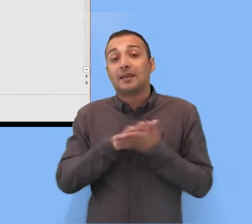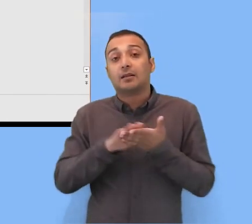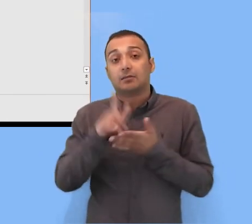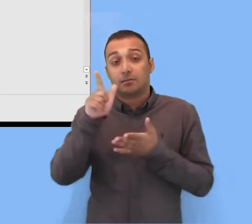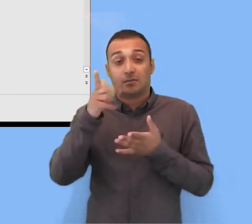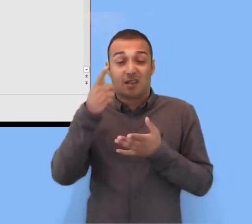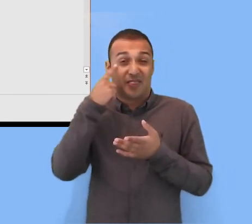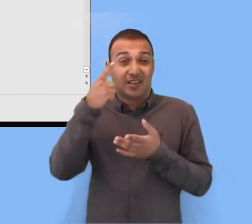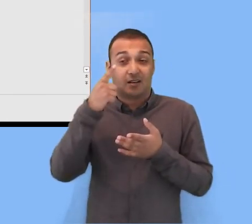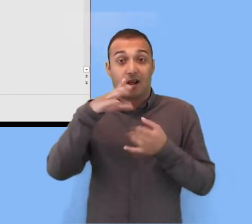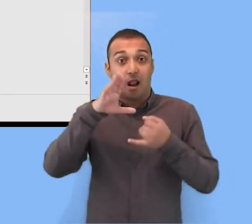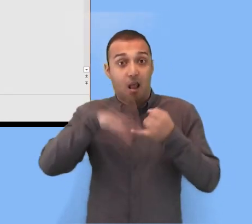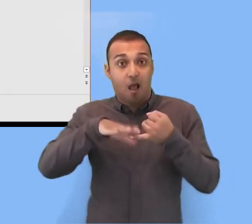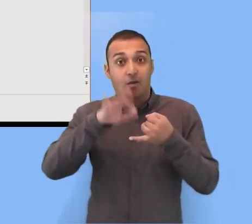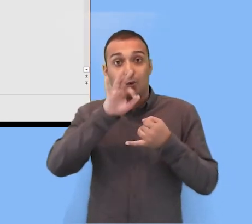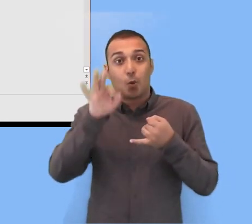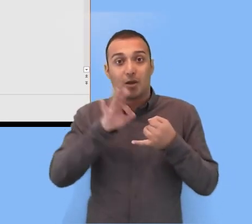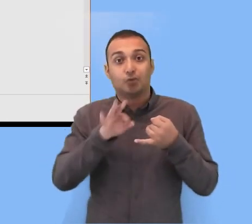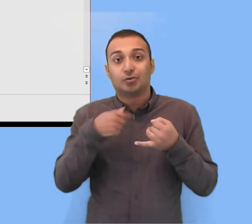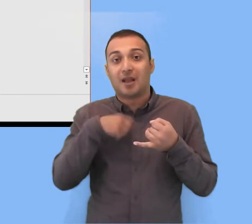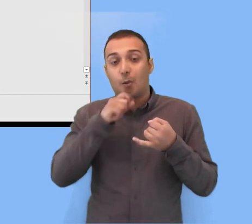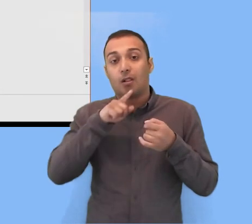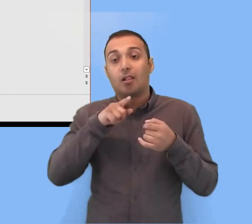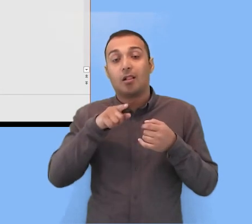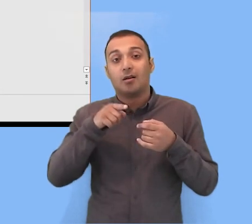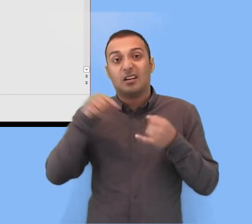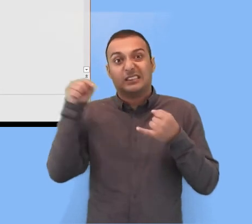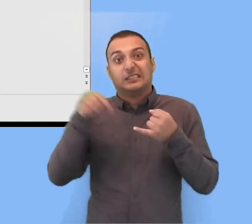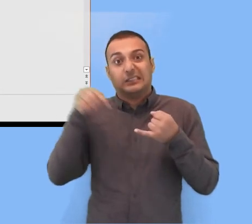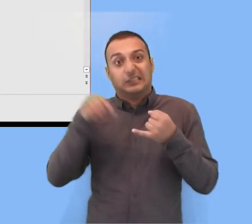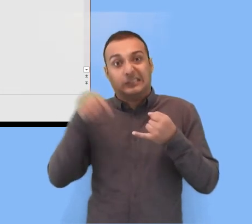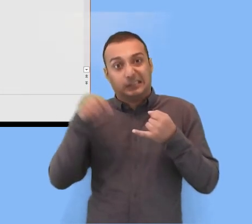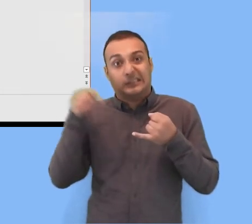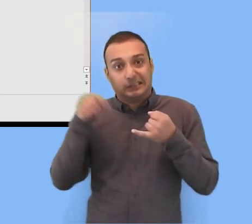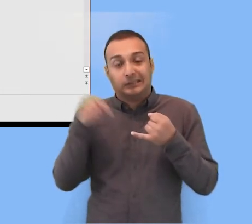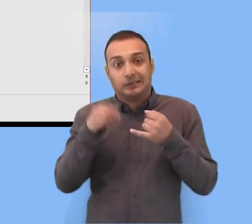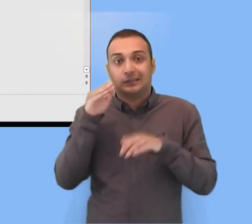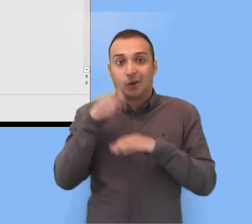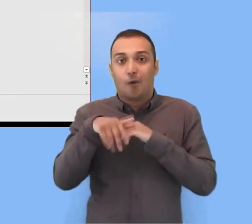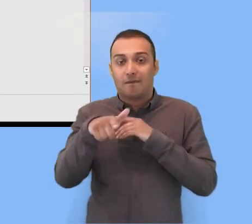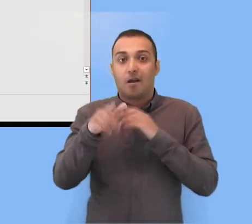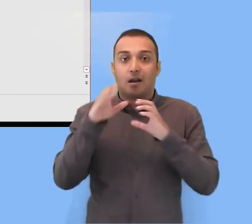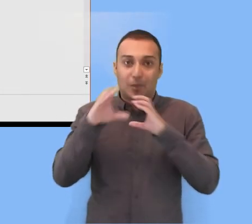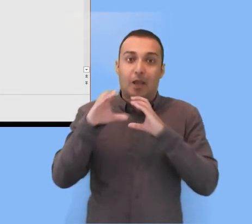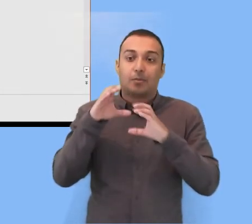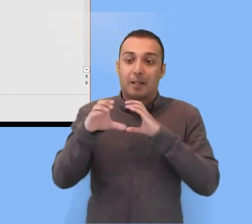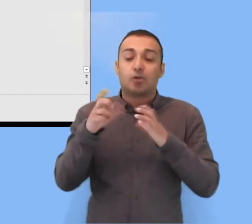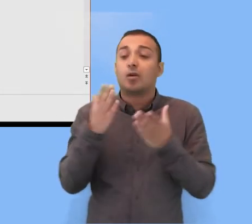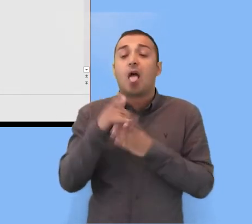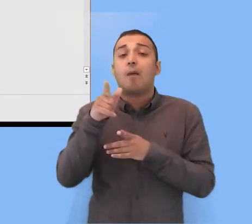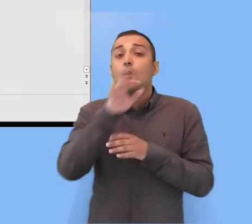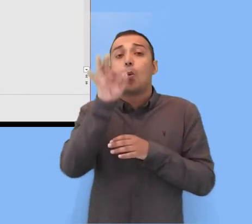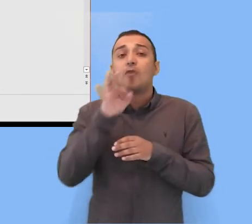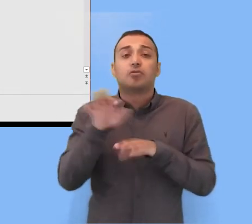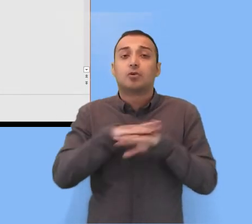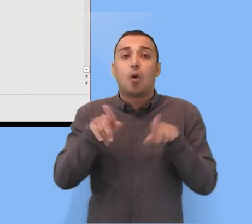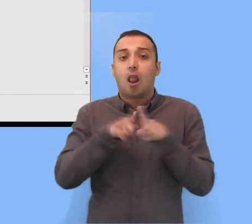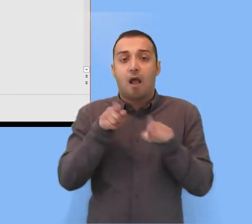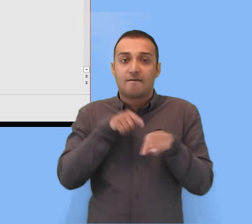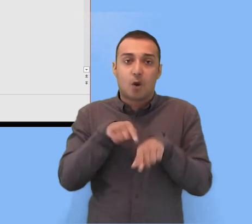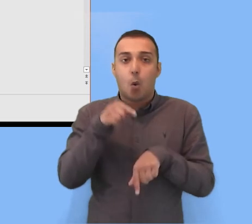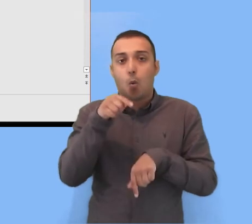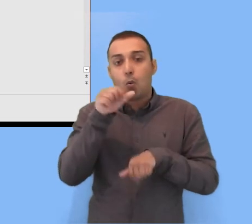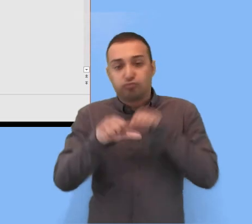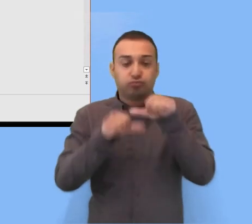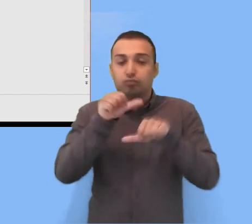hearing the answer to all the way through, I think, because we didn't necessarily follow these chronologically. It was just how the mothers felt